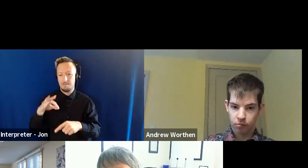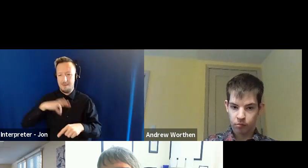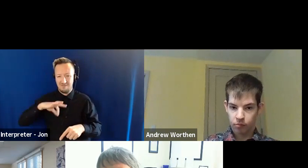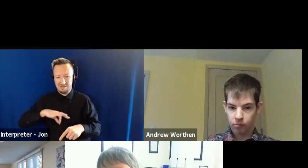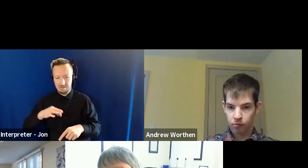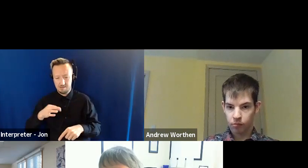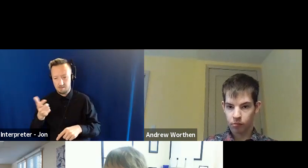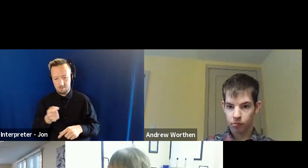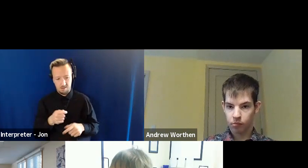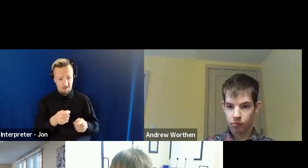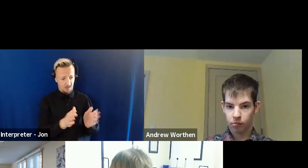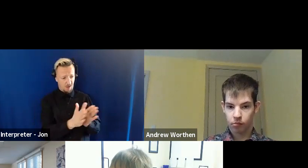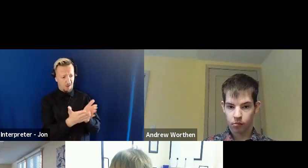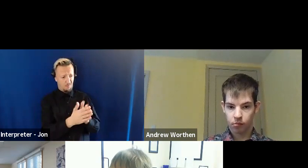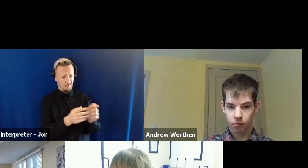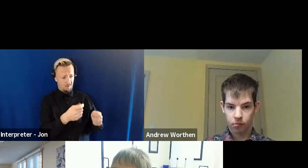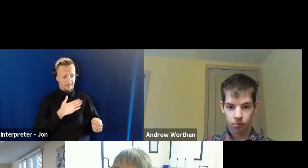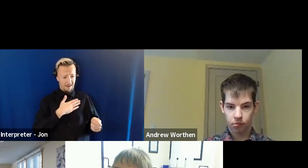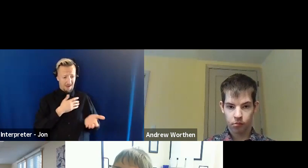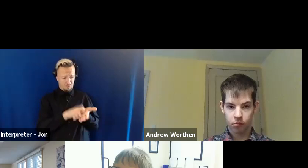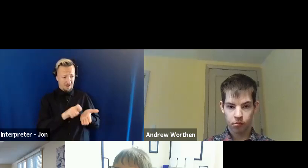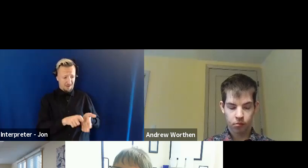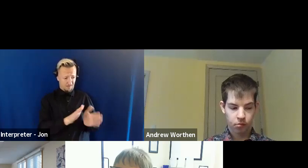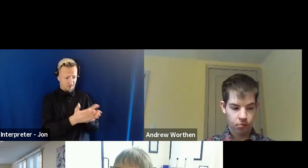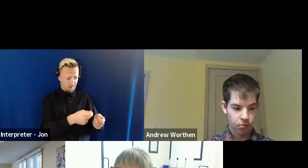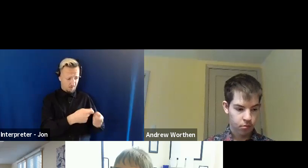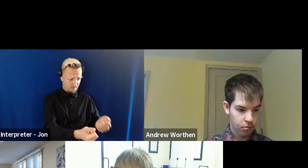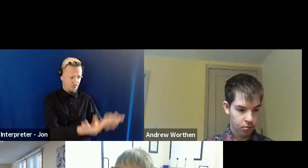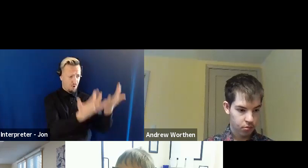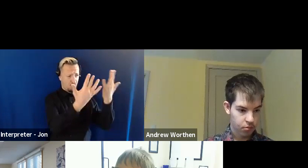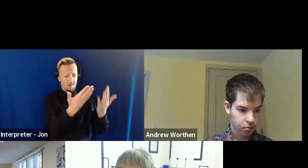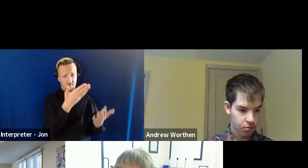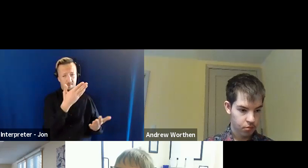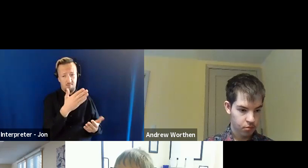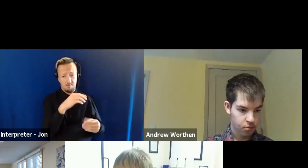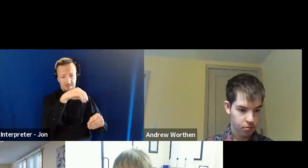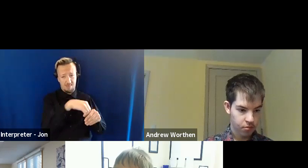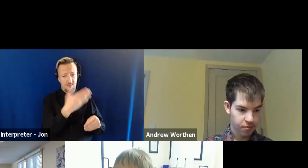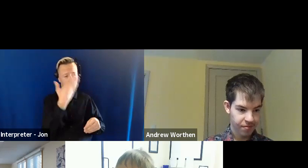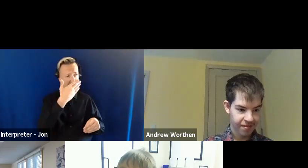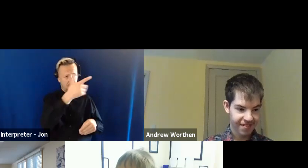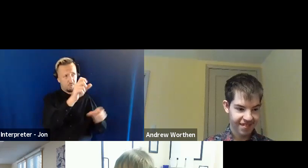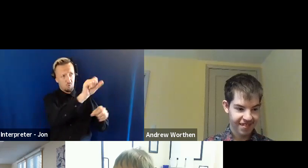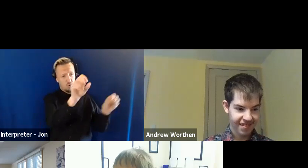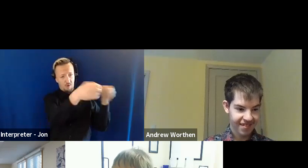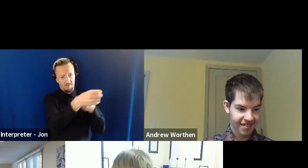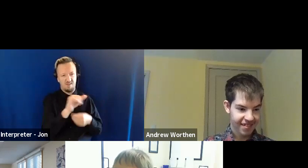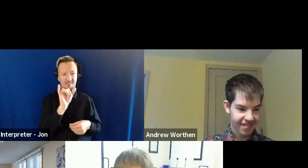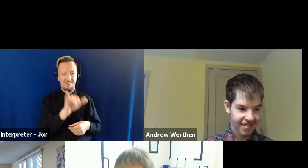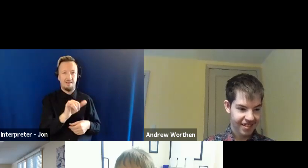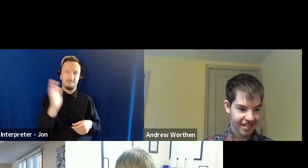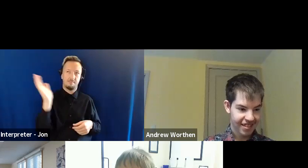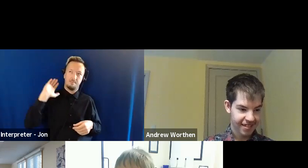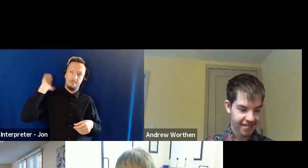story, burning your book in front of Social Security. So those are the kinds of personalities I think we had back in those days that were